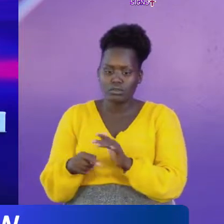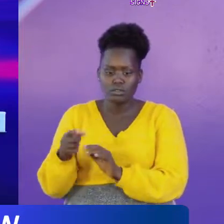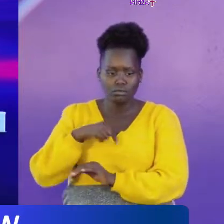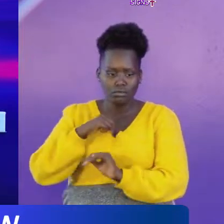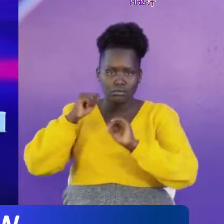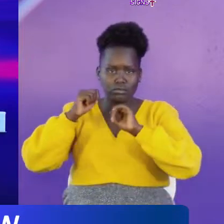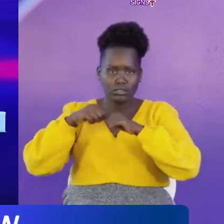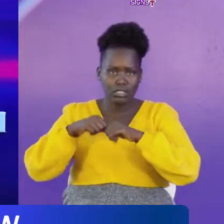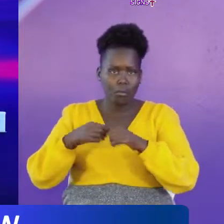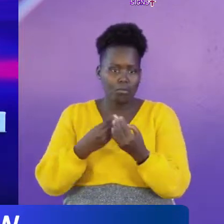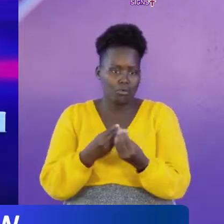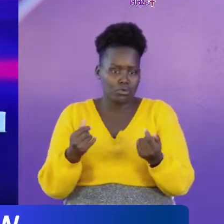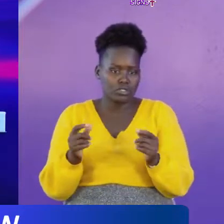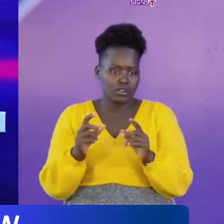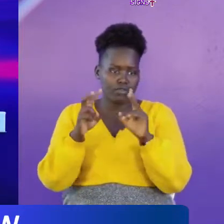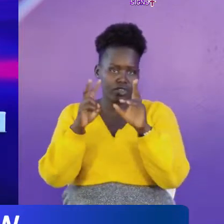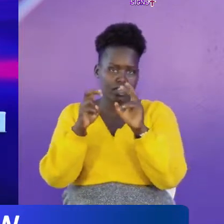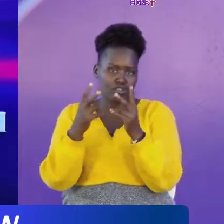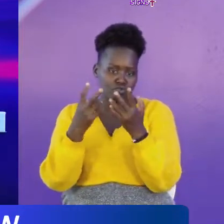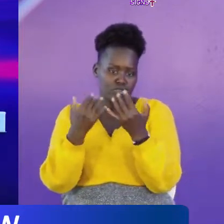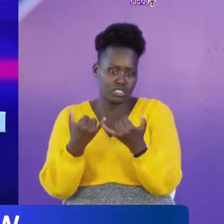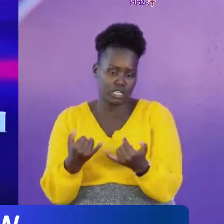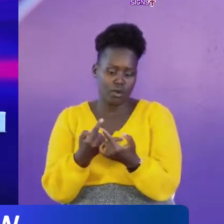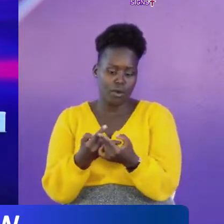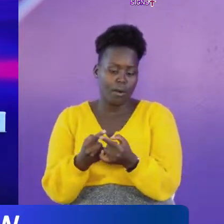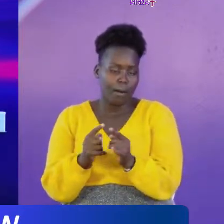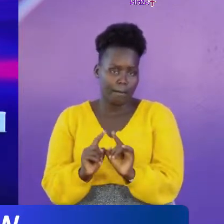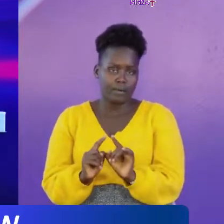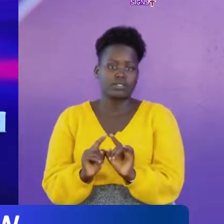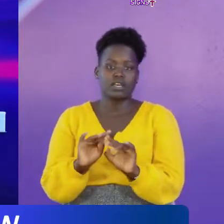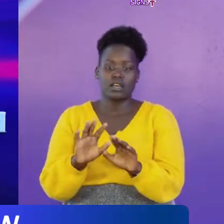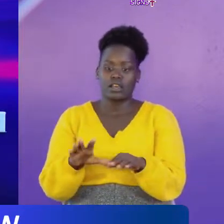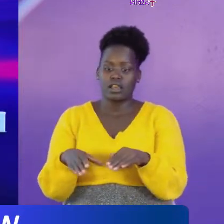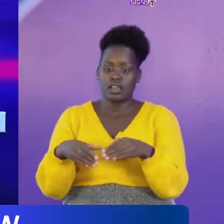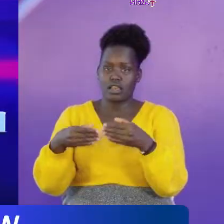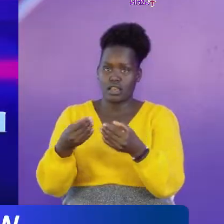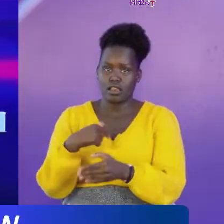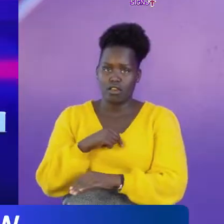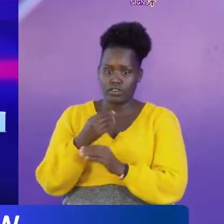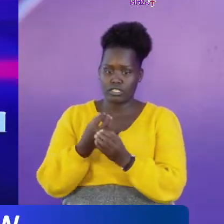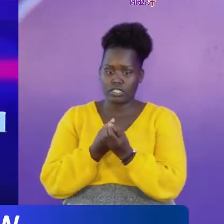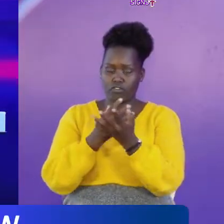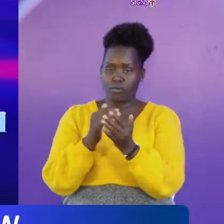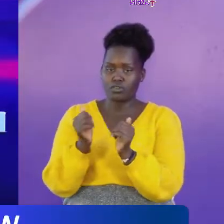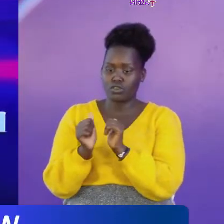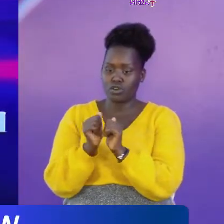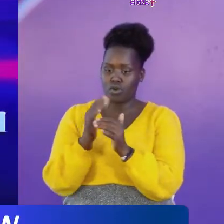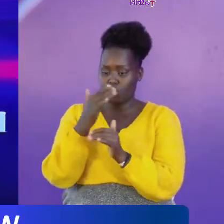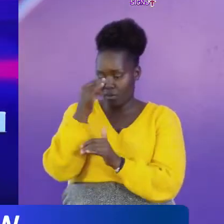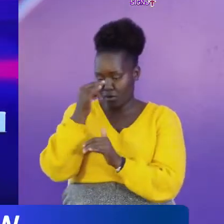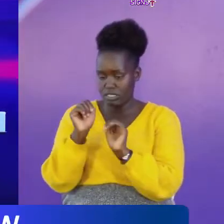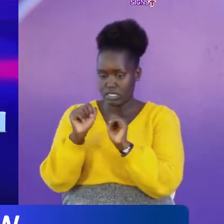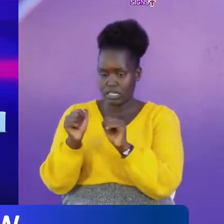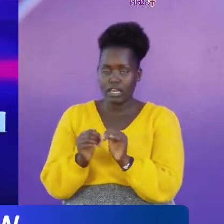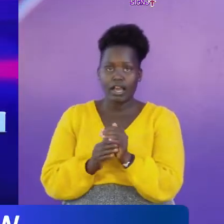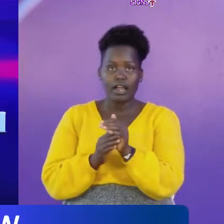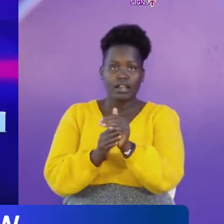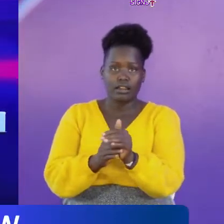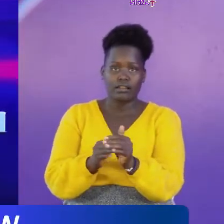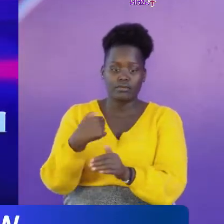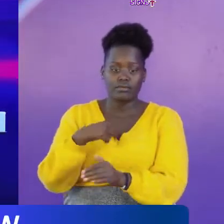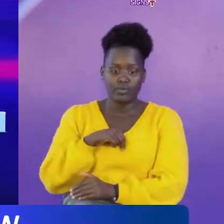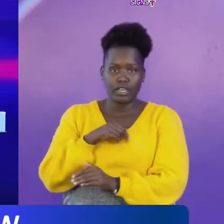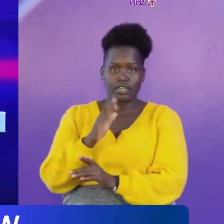deal with your issues currently, but still give us this information because it can lead us in the right path to deal with your